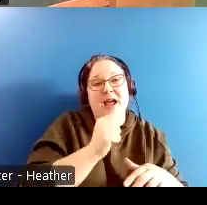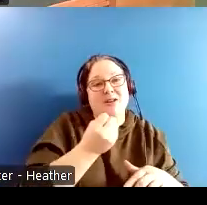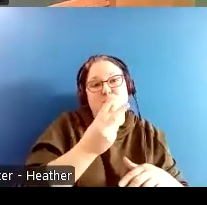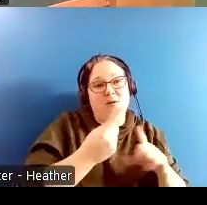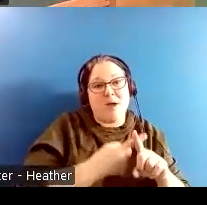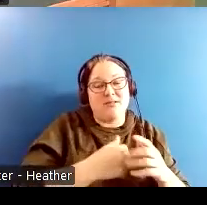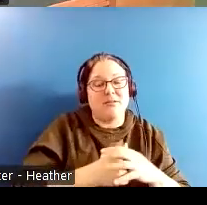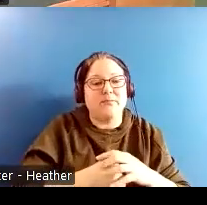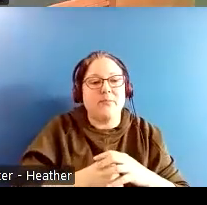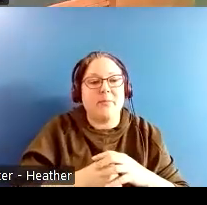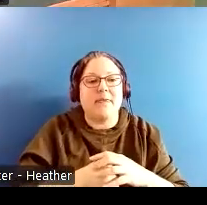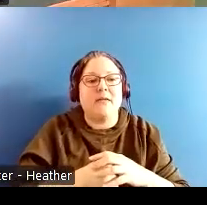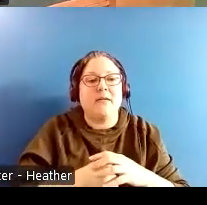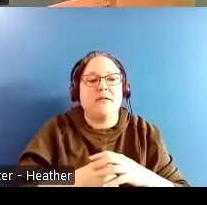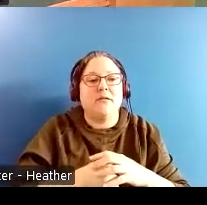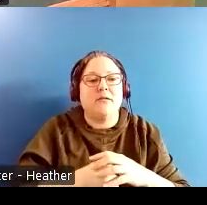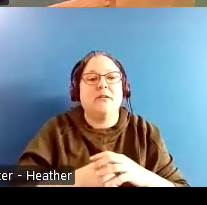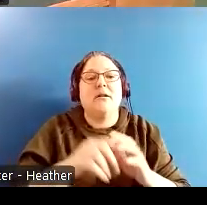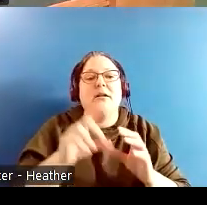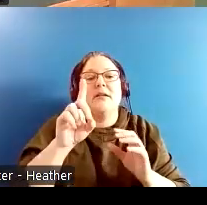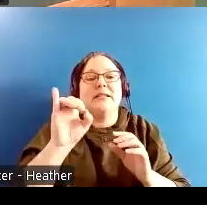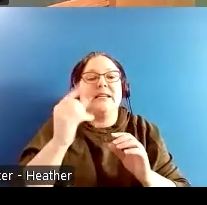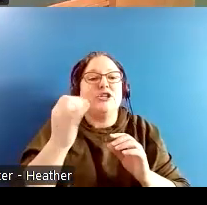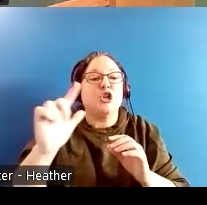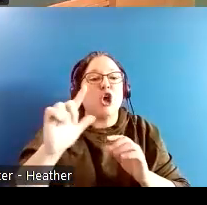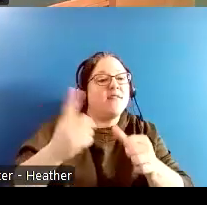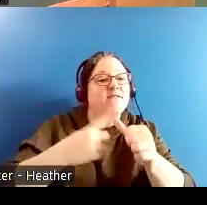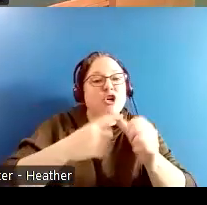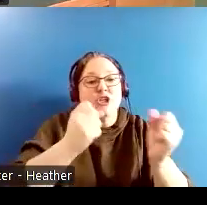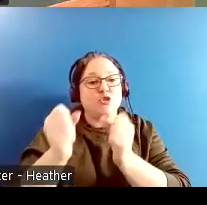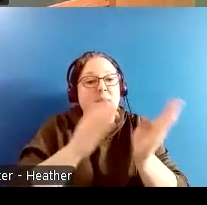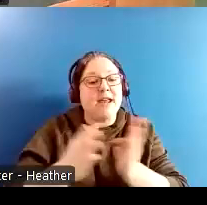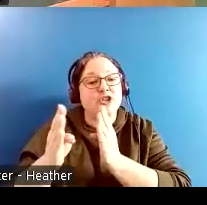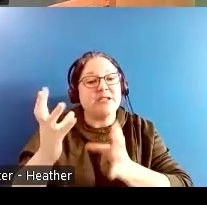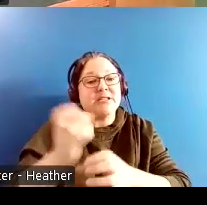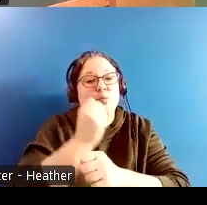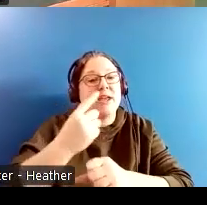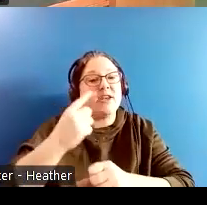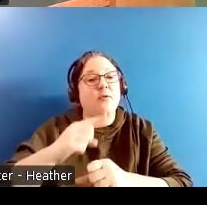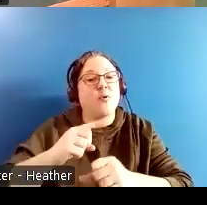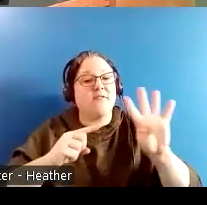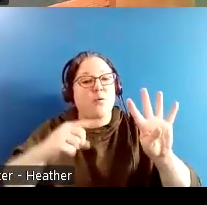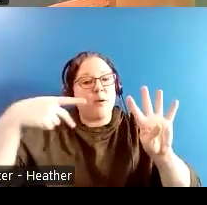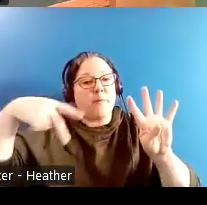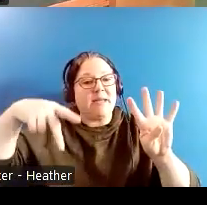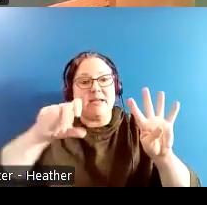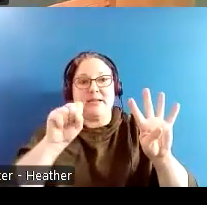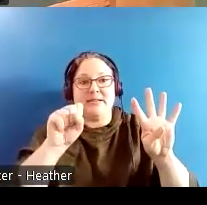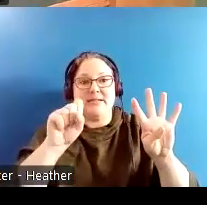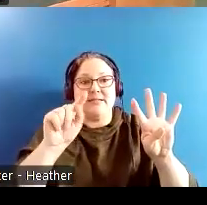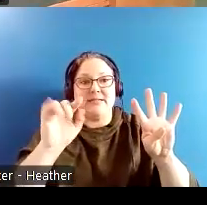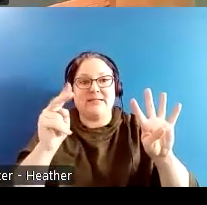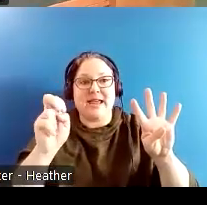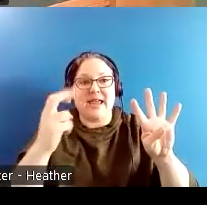So digital first strategy is a win for what we call the 4P stakeholders. It's a patient win because it